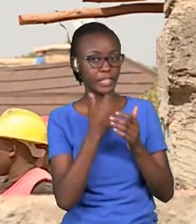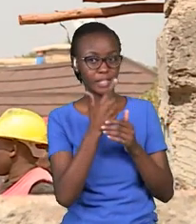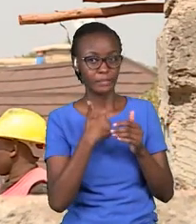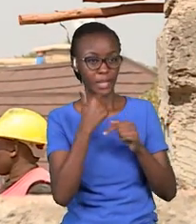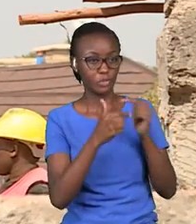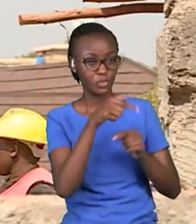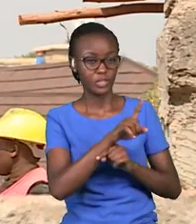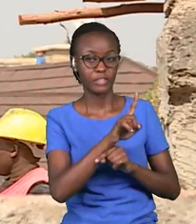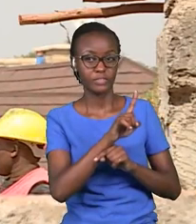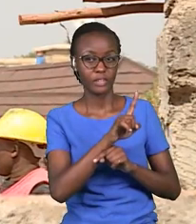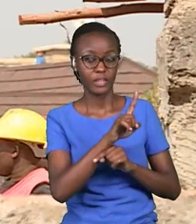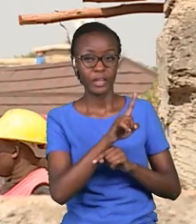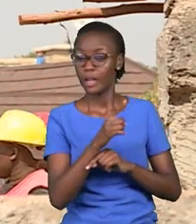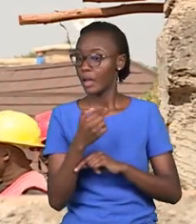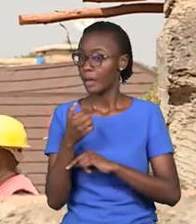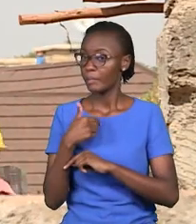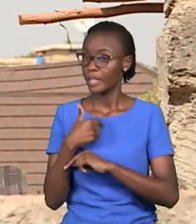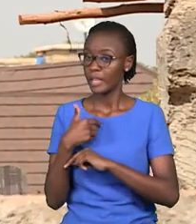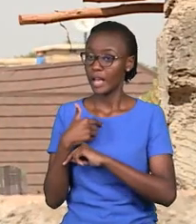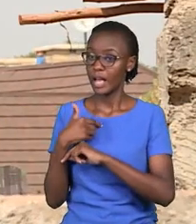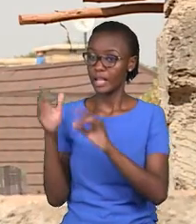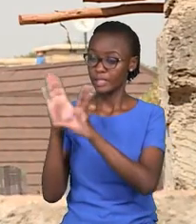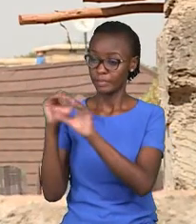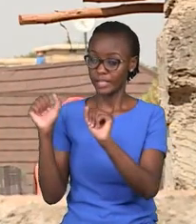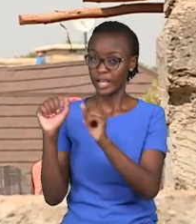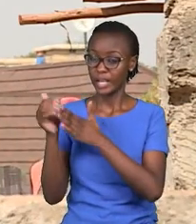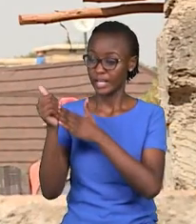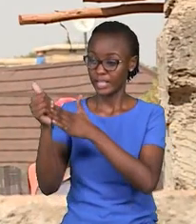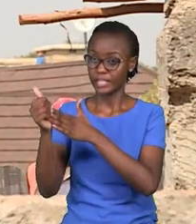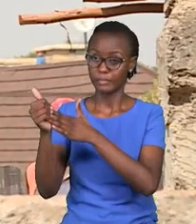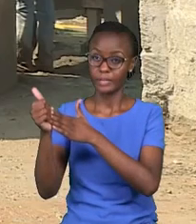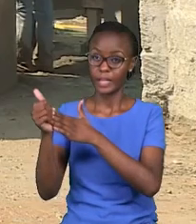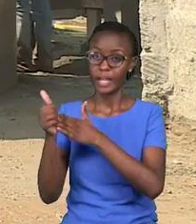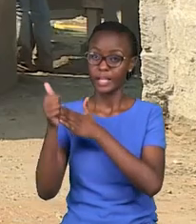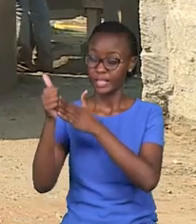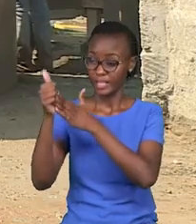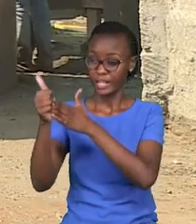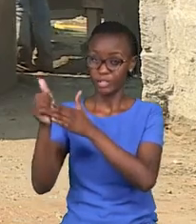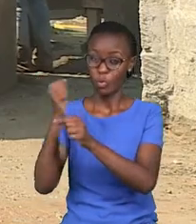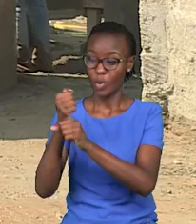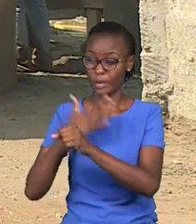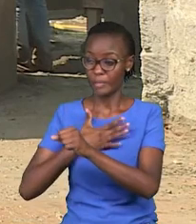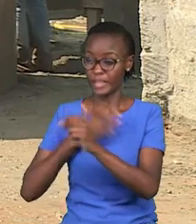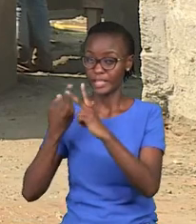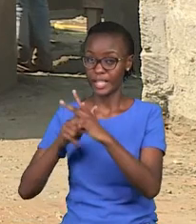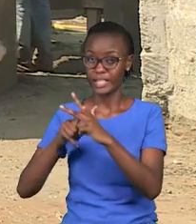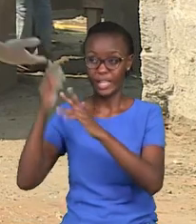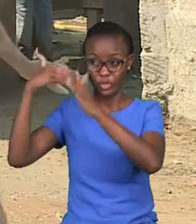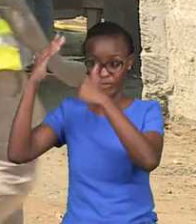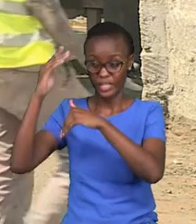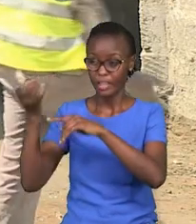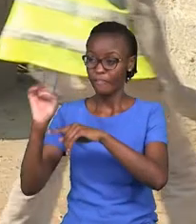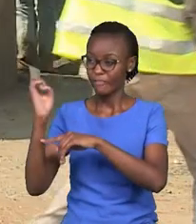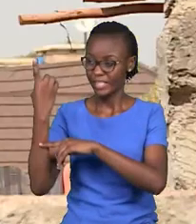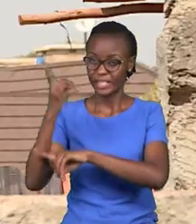As president. As president, I think my leadership journey actually started way back in campus, whereby from day one, for some